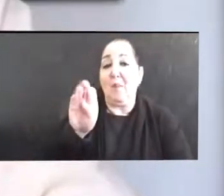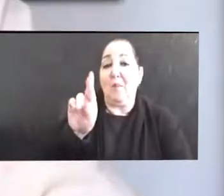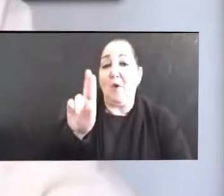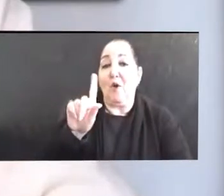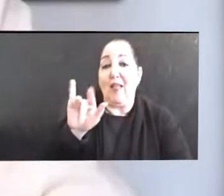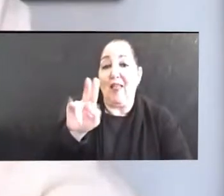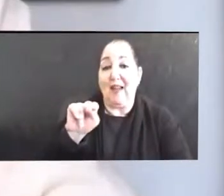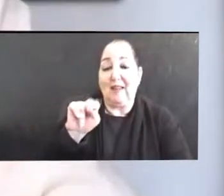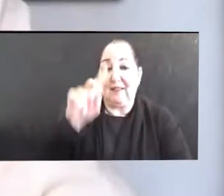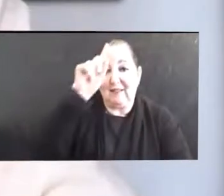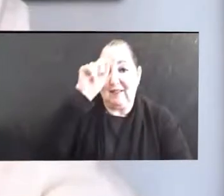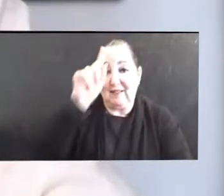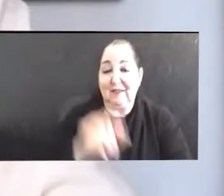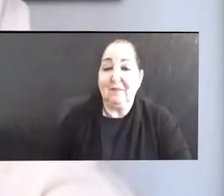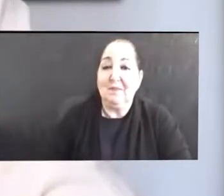in Berlin.